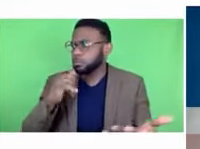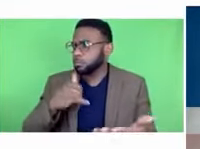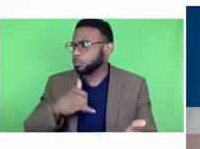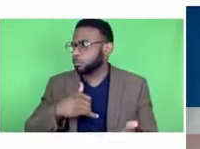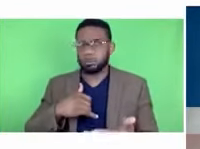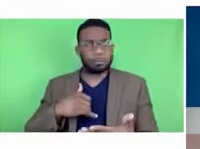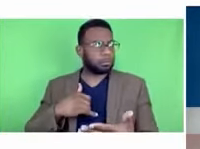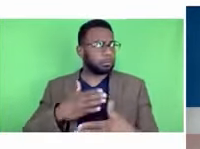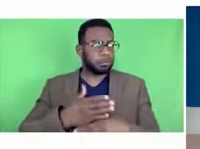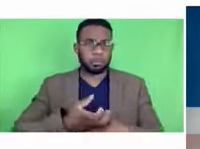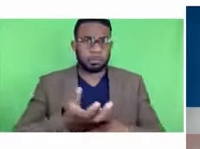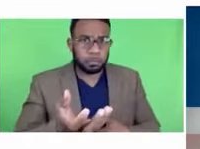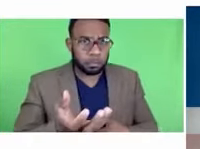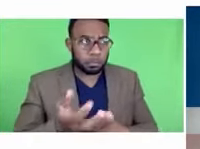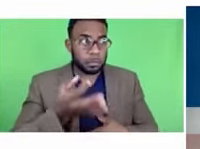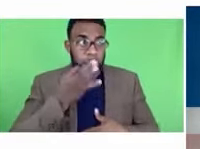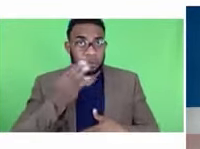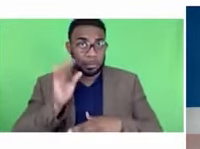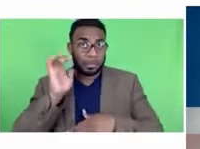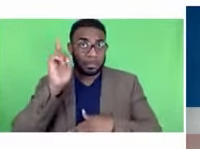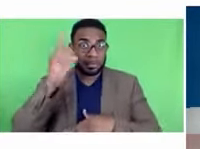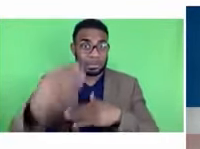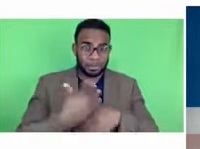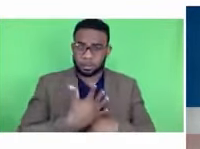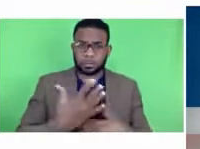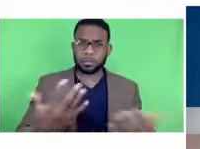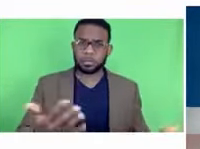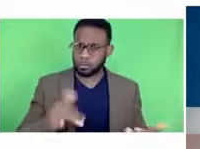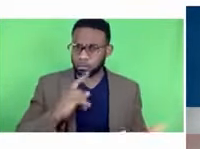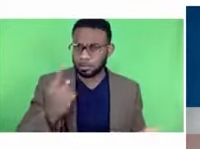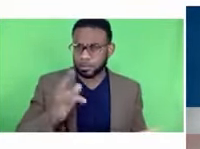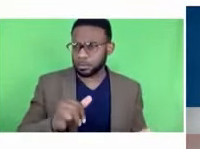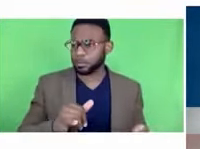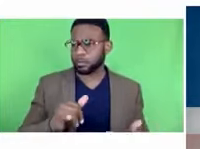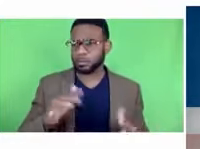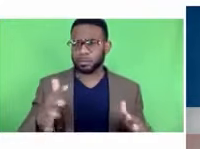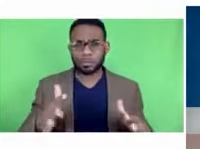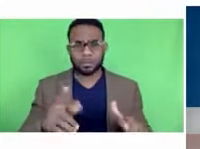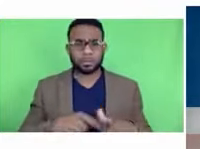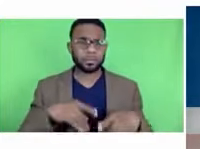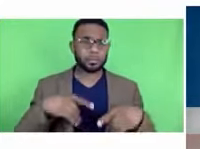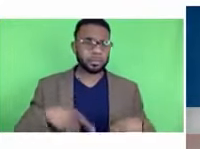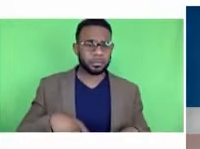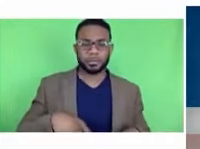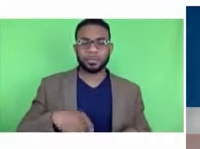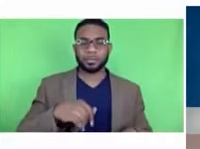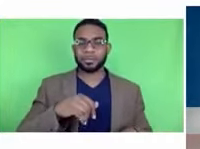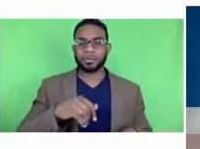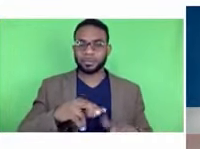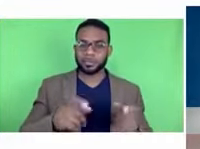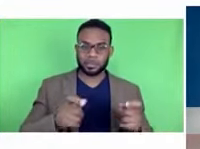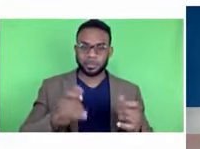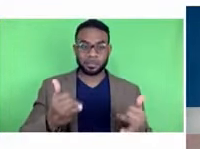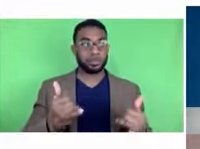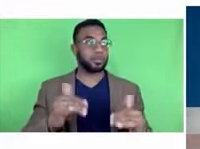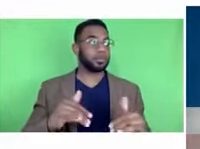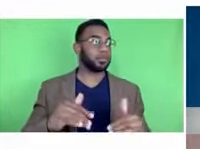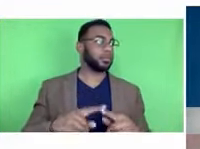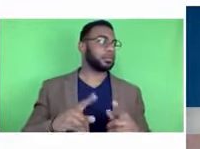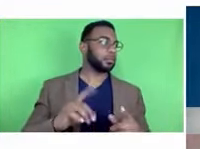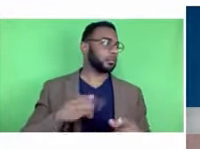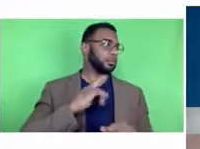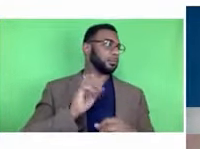and it's something that will affect me later, you know, could be something like anxiety or depression, and it's not there, it's managed right now. And do I